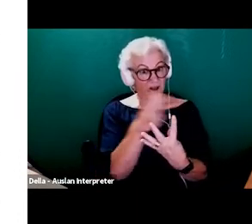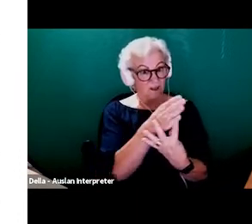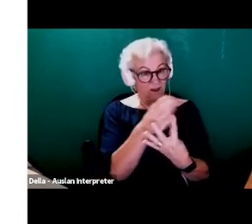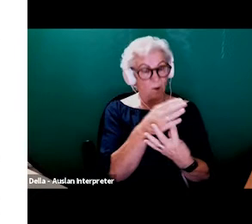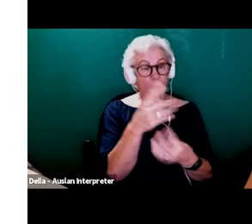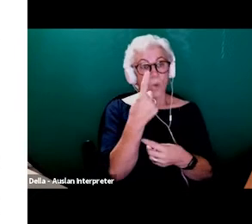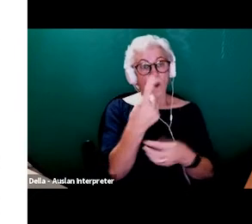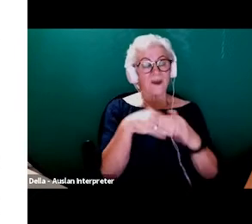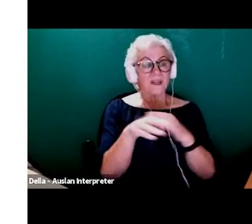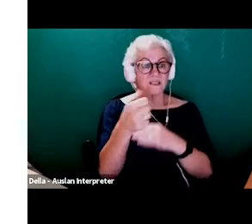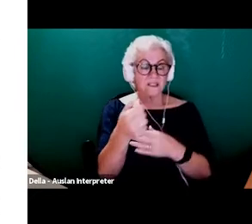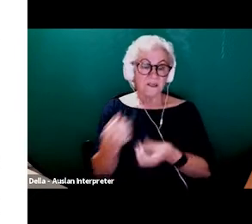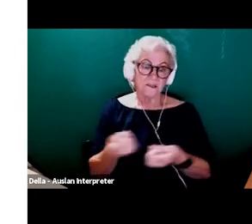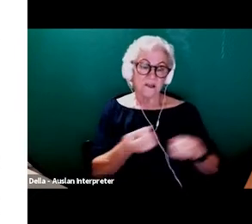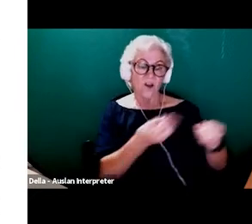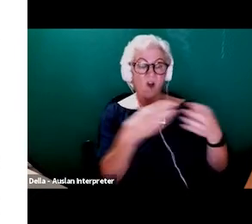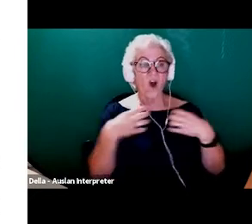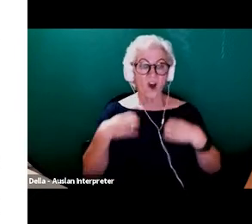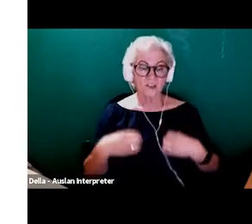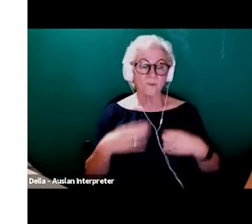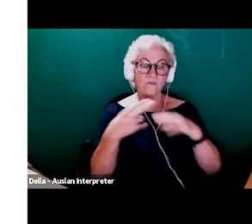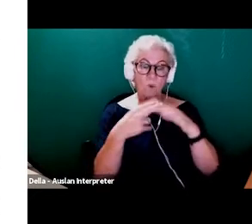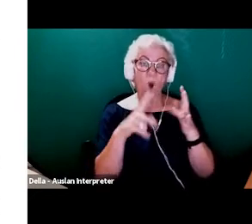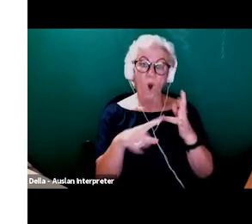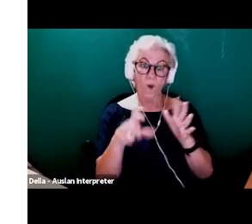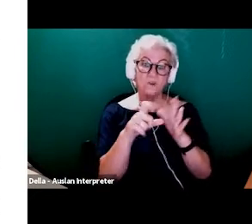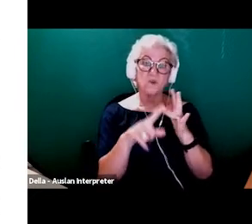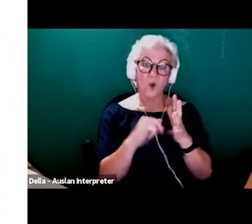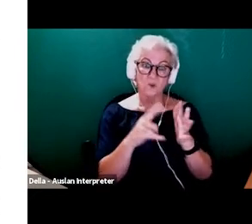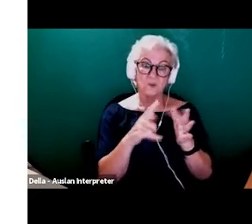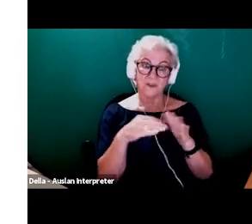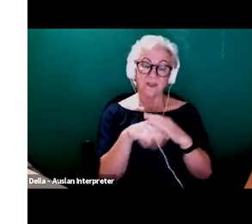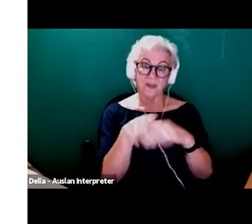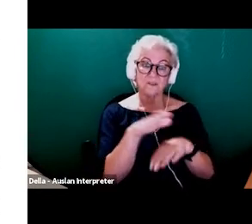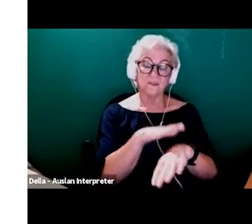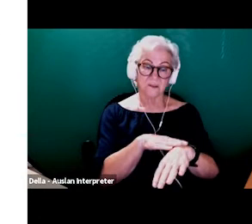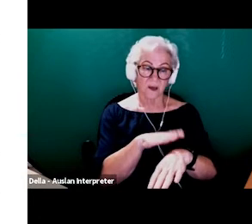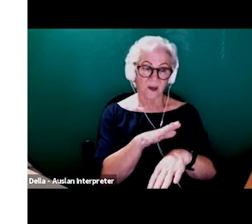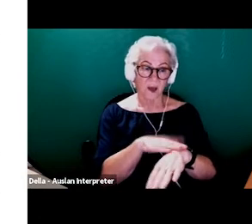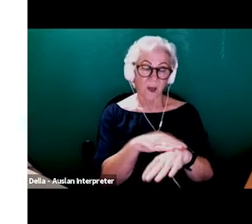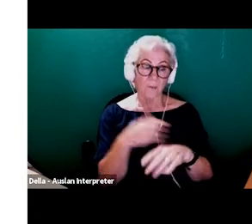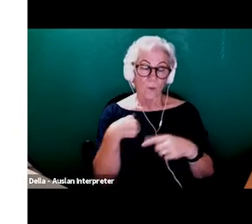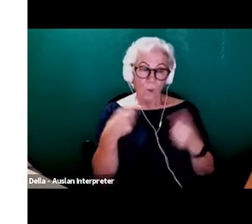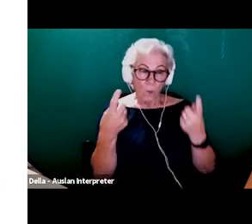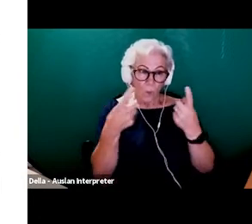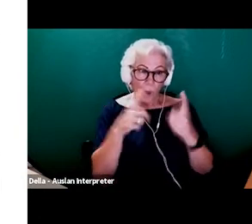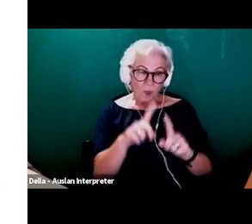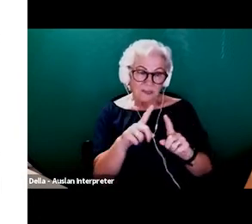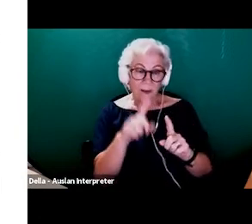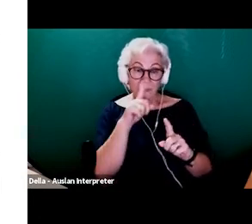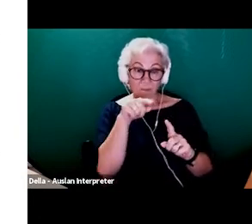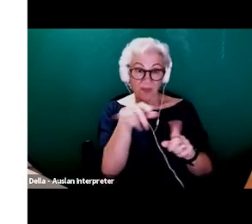been hospitalised for a non-fatal overdose during that time. And we estimate that people in this